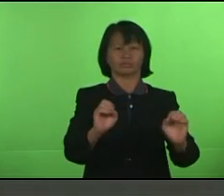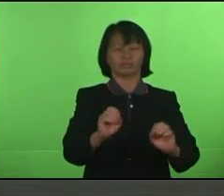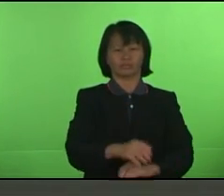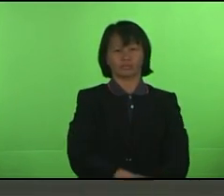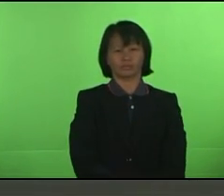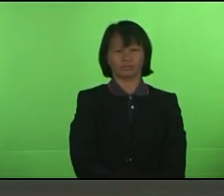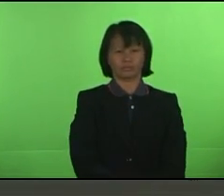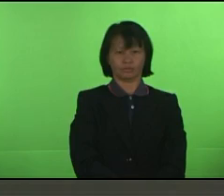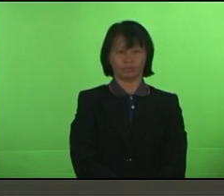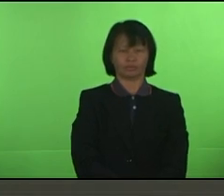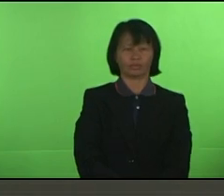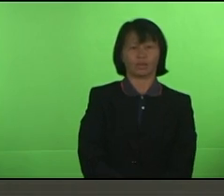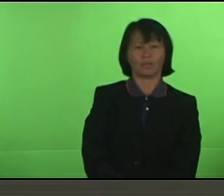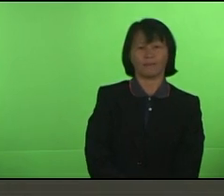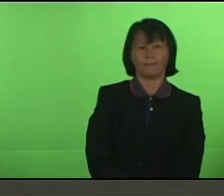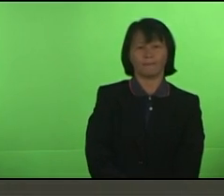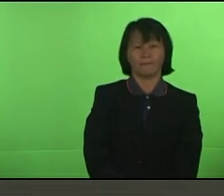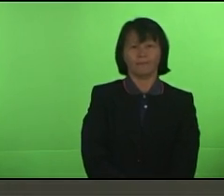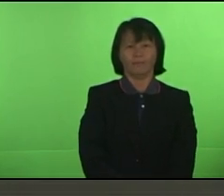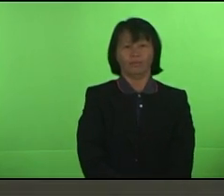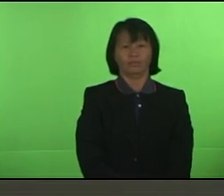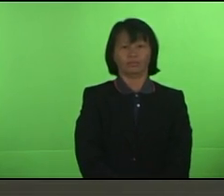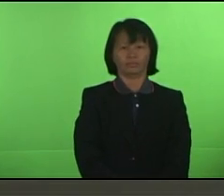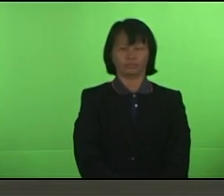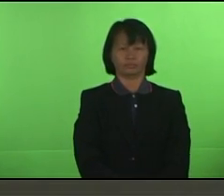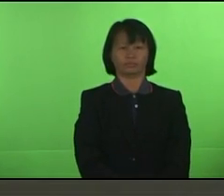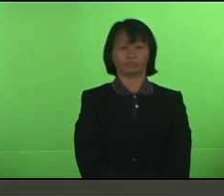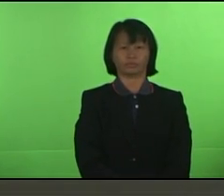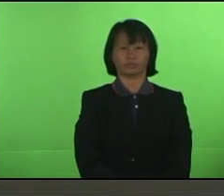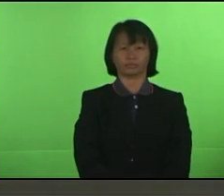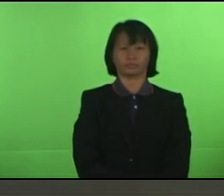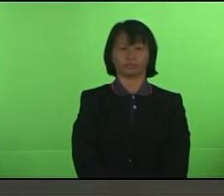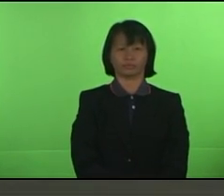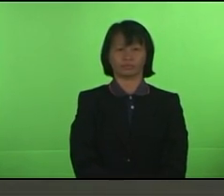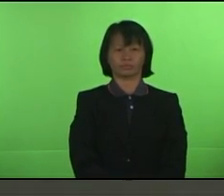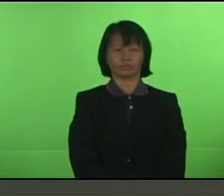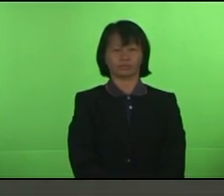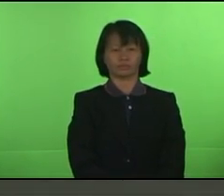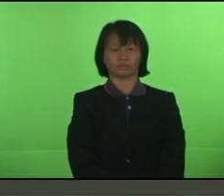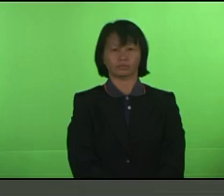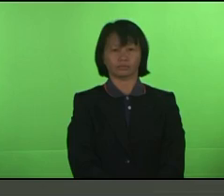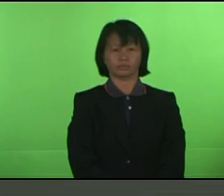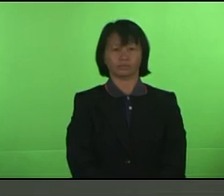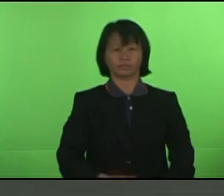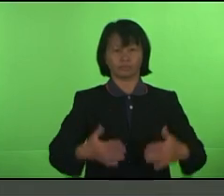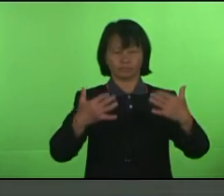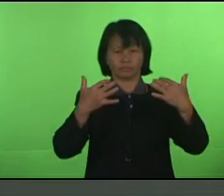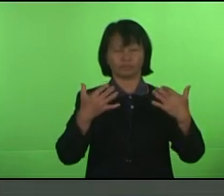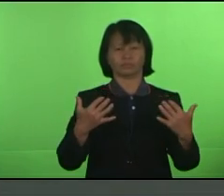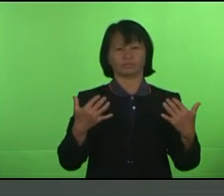as well as for the people around me. That is for time management, very briefly given to